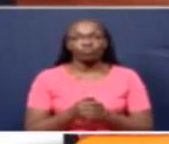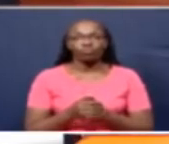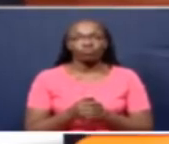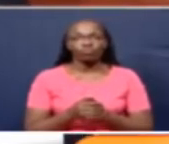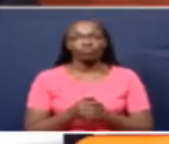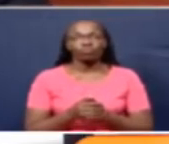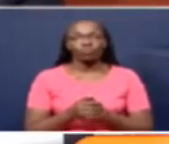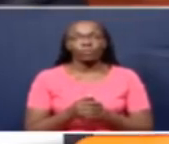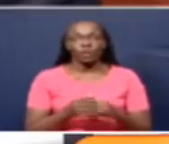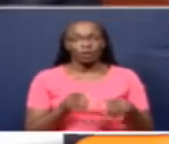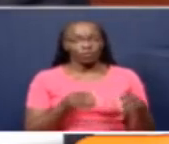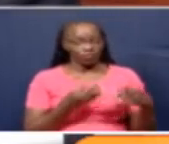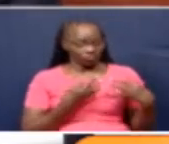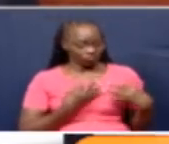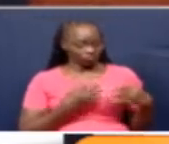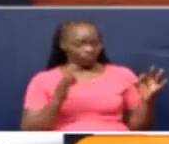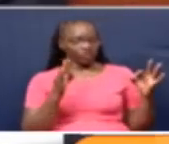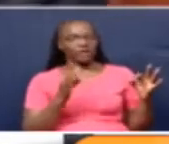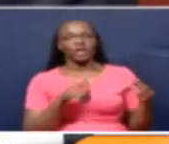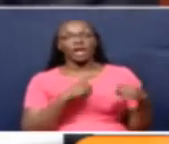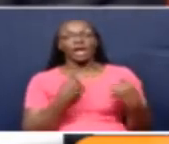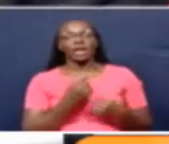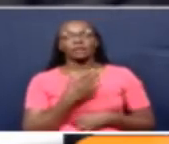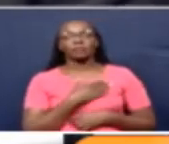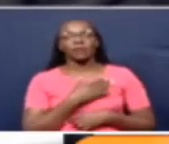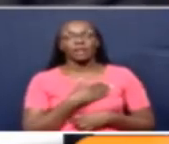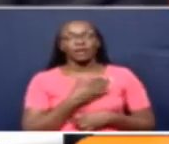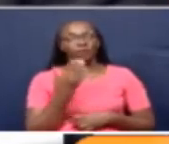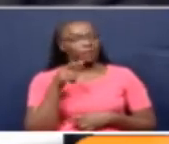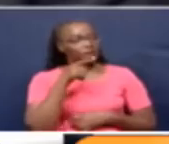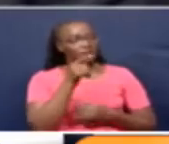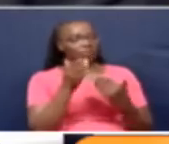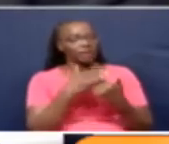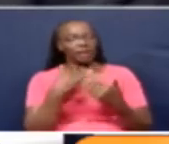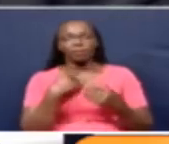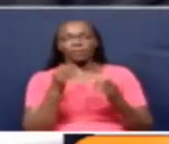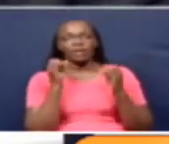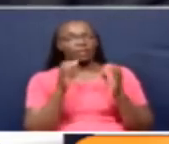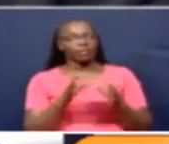Unchain my heart, cause you don't care about me.